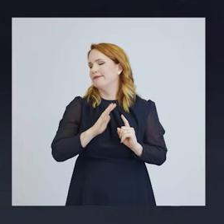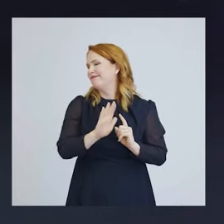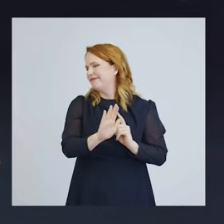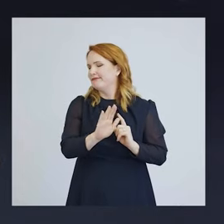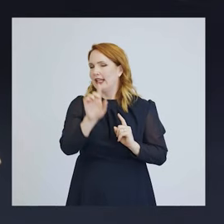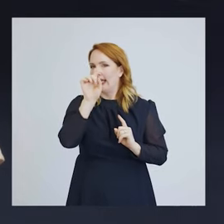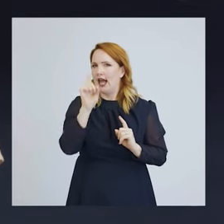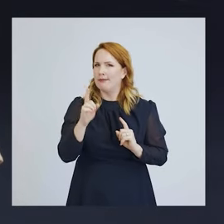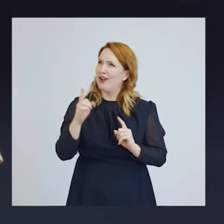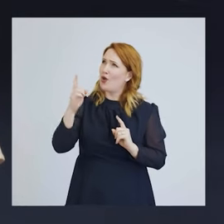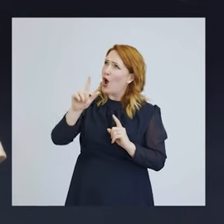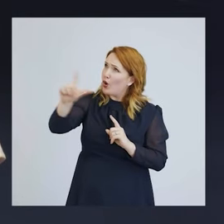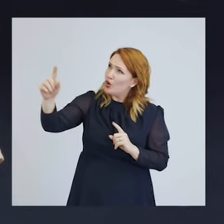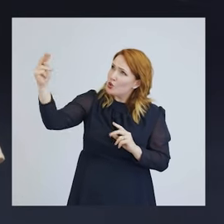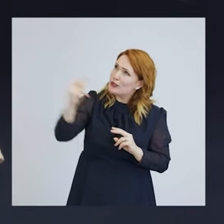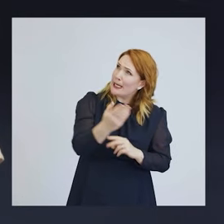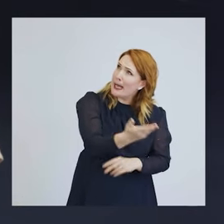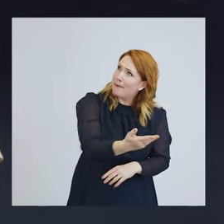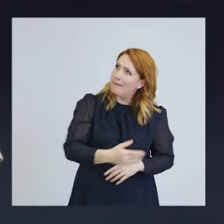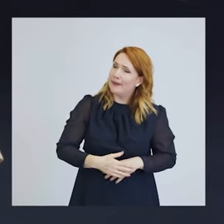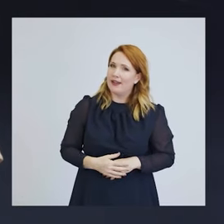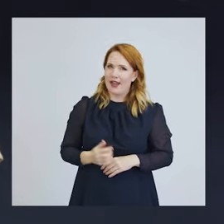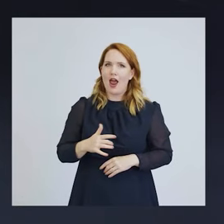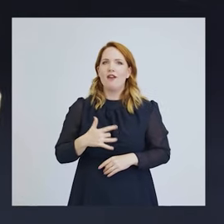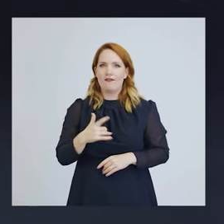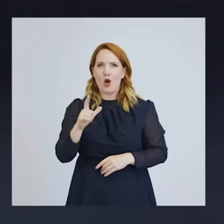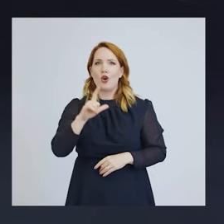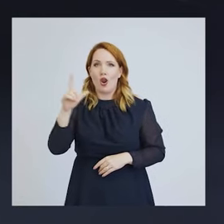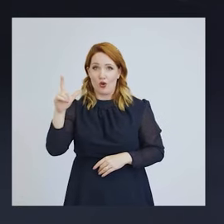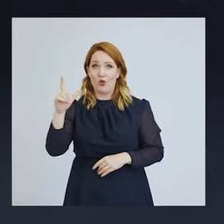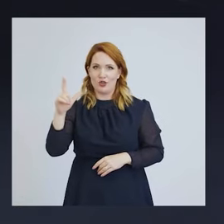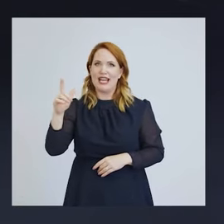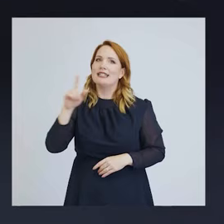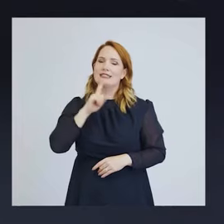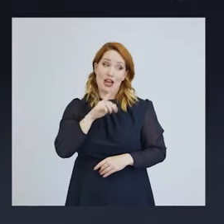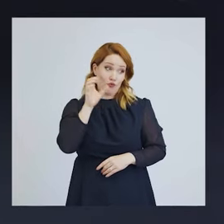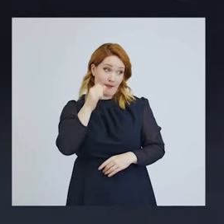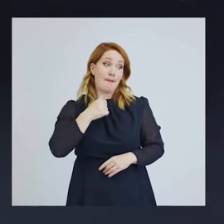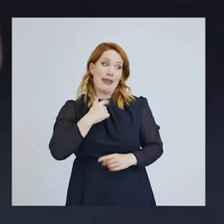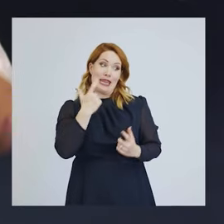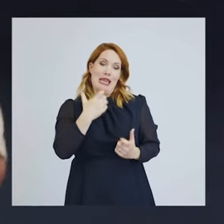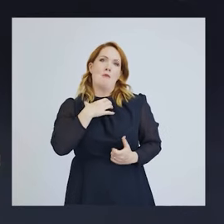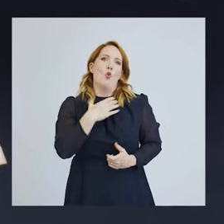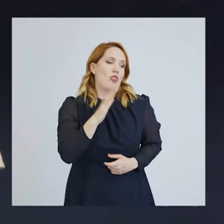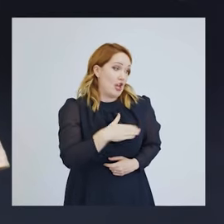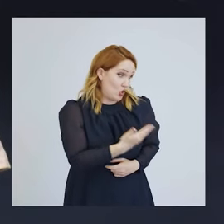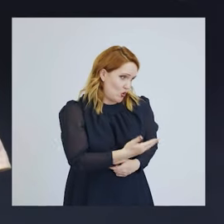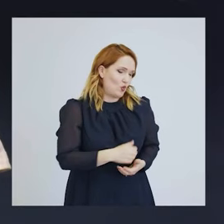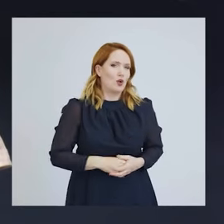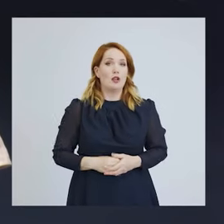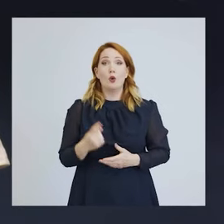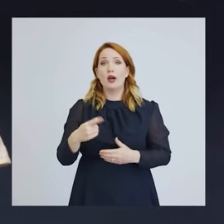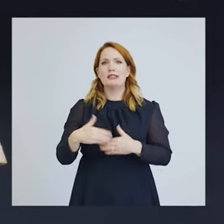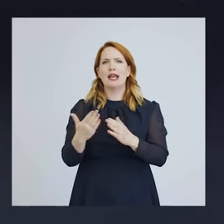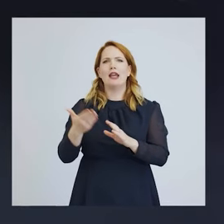different things. And sometimes I'd stop. Other times I felt not to, but I was like, Lord, do you not see him? And I felt God say, just remember, I care